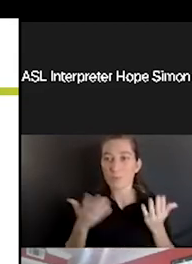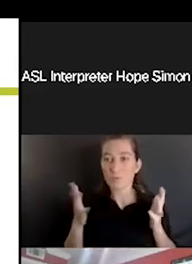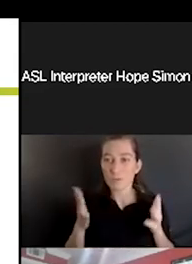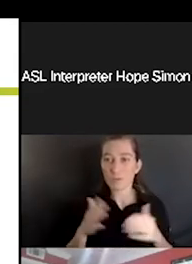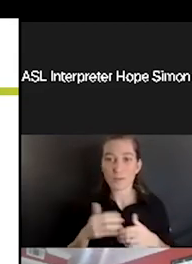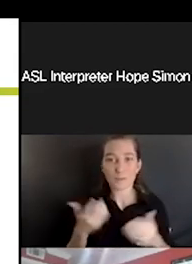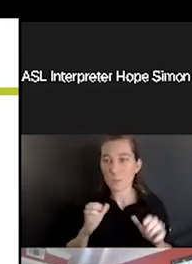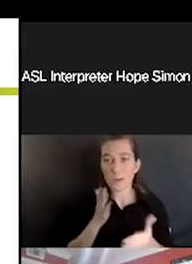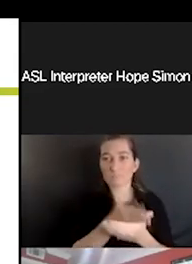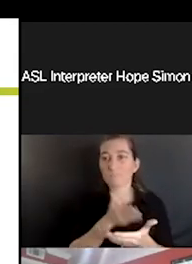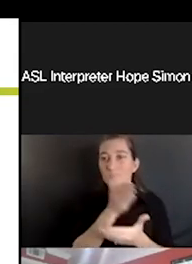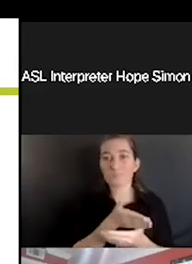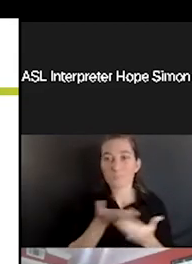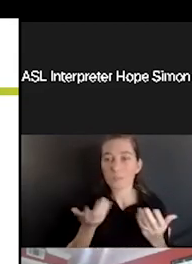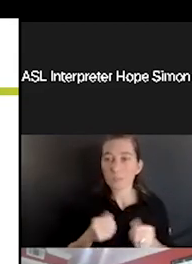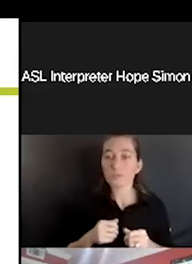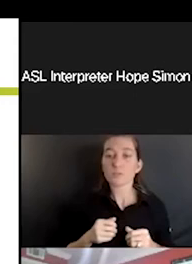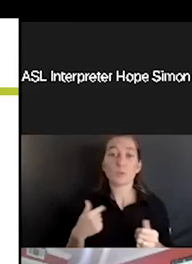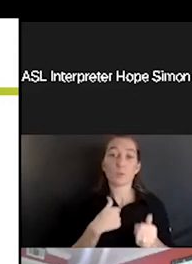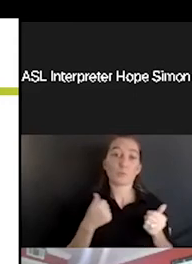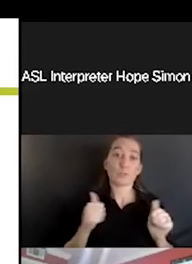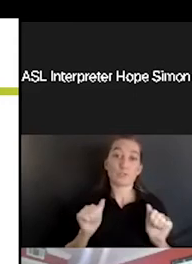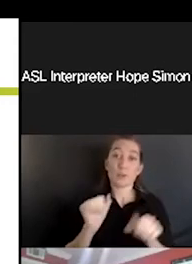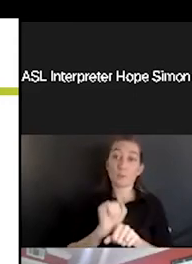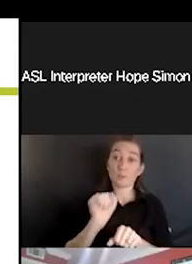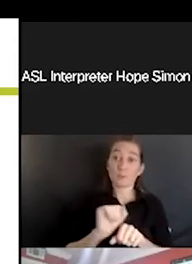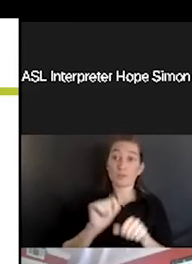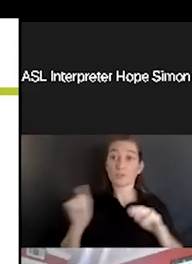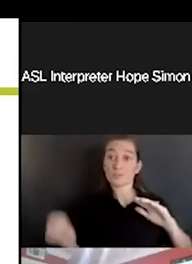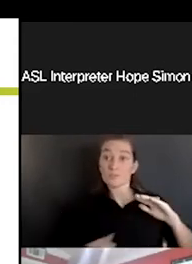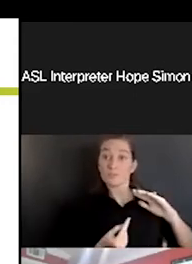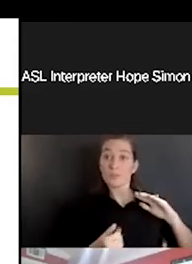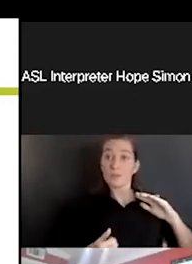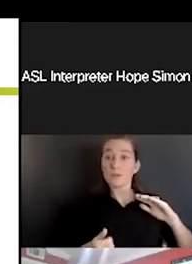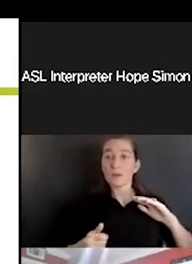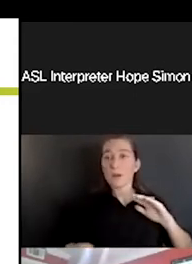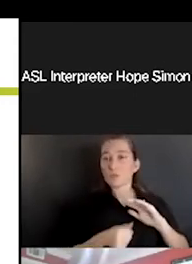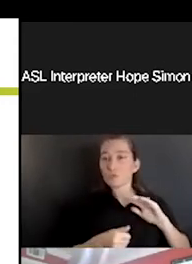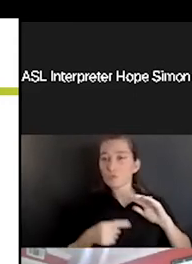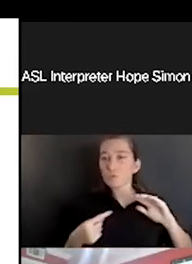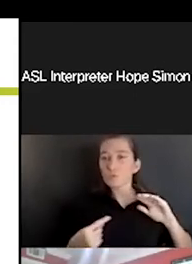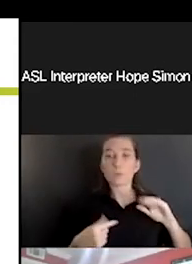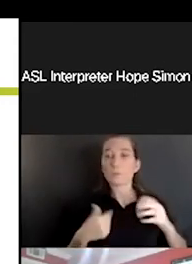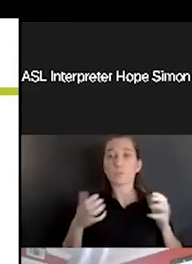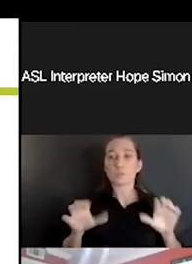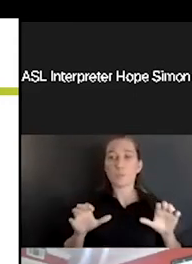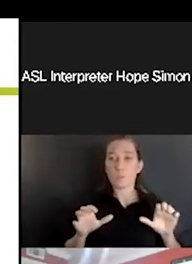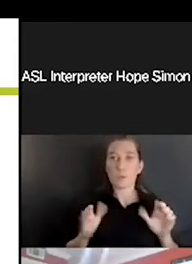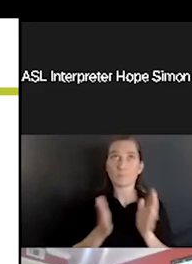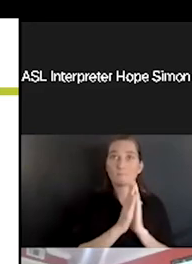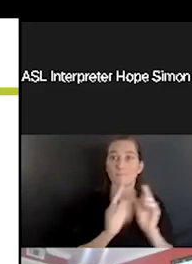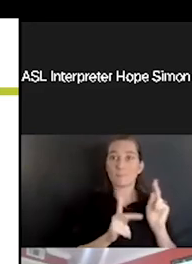buildings. So the intent is to try to do the work from the underside without actually having to move folks out of their